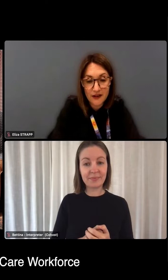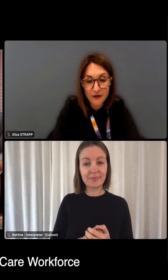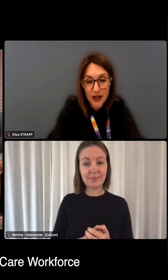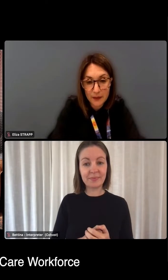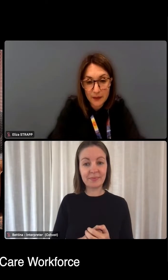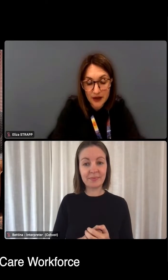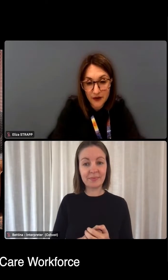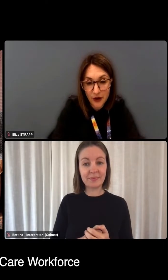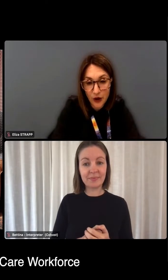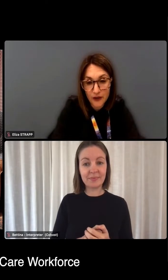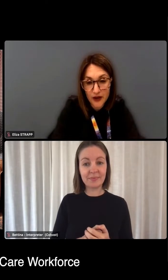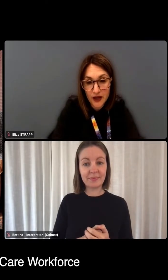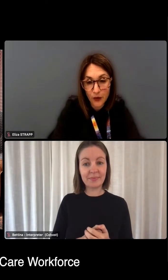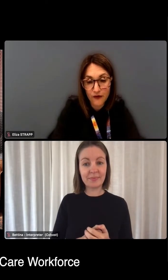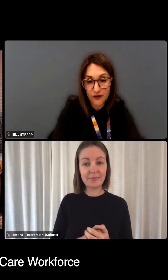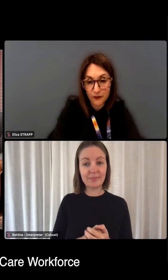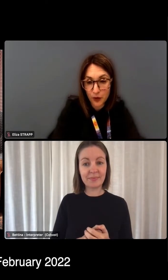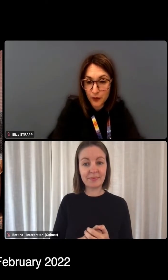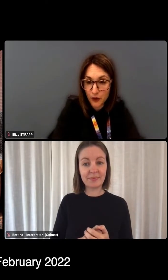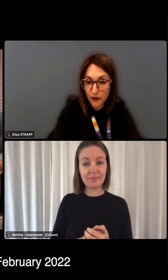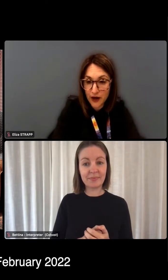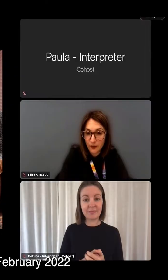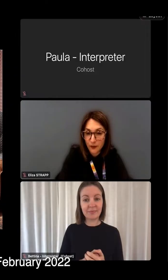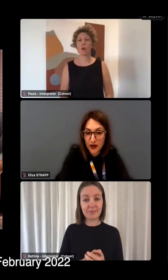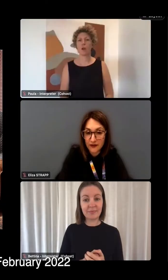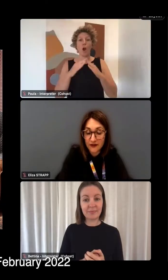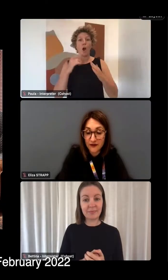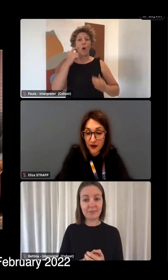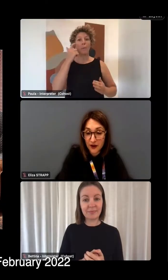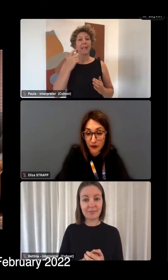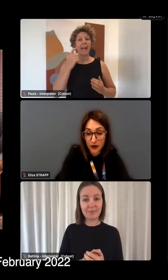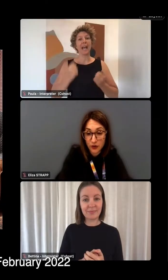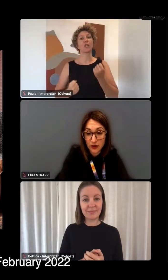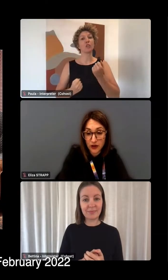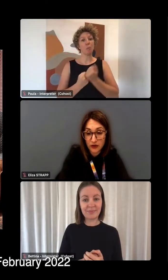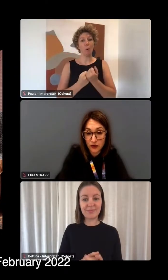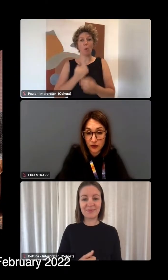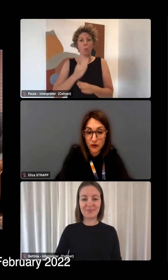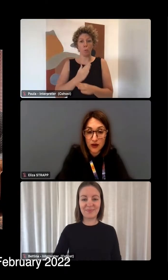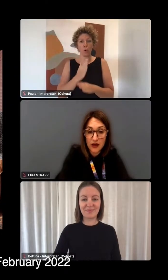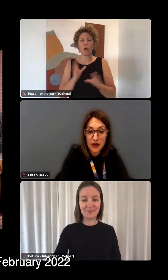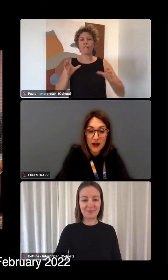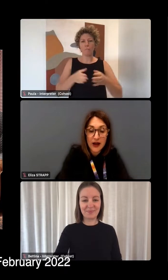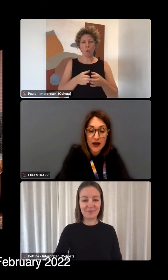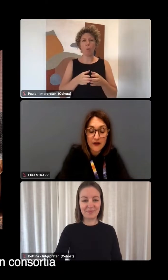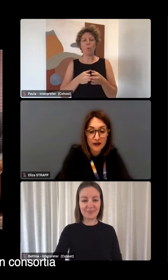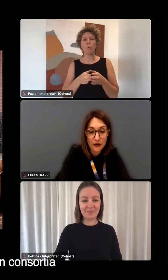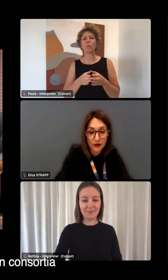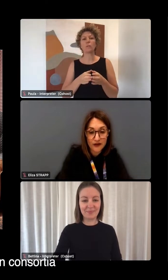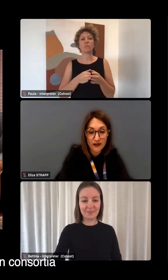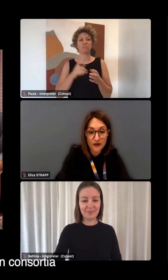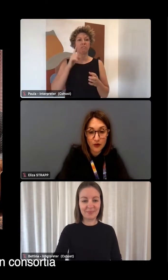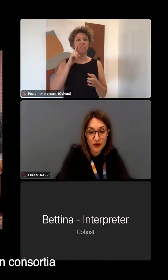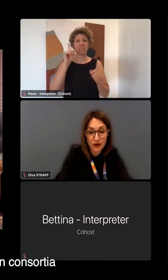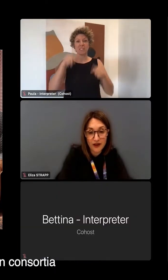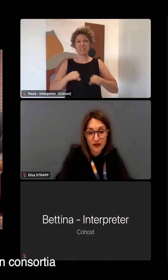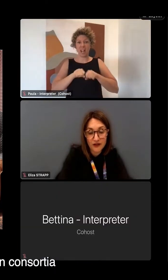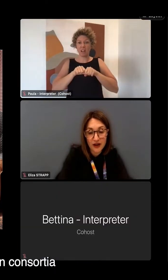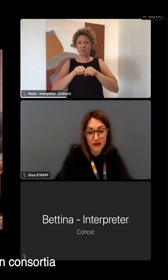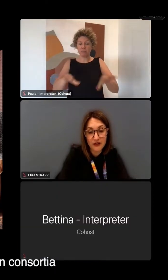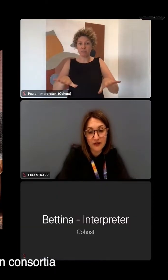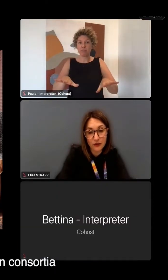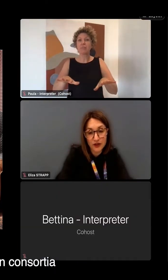The successful applicants for the Home Care Workforce Support Program were announced in February 2022 and this includes six